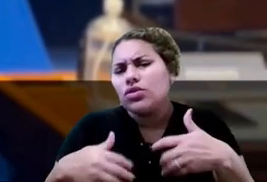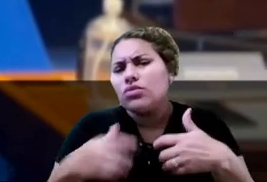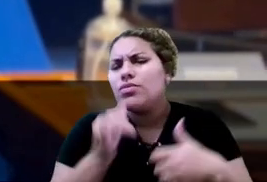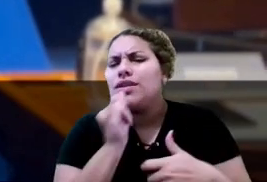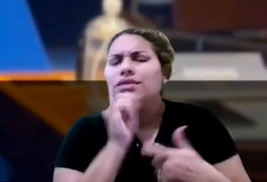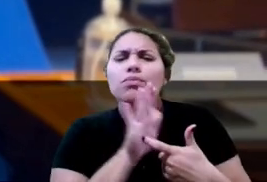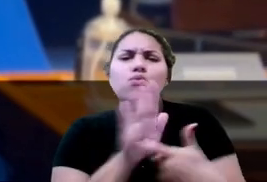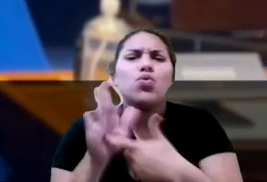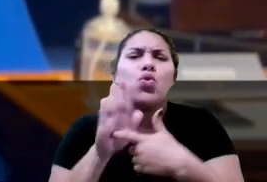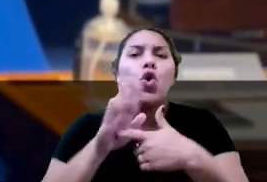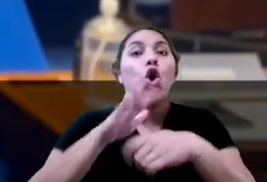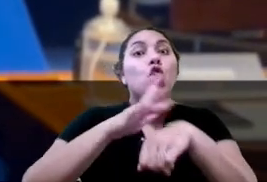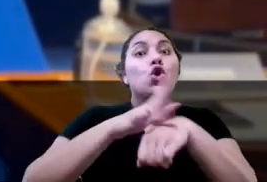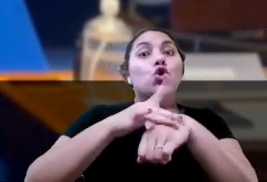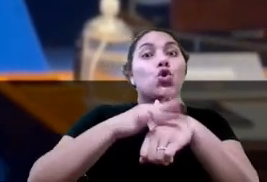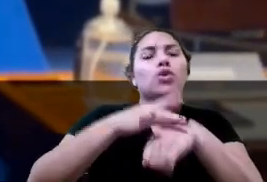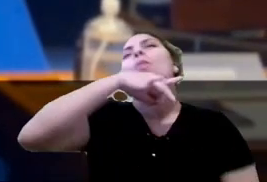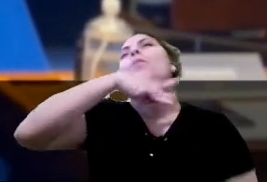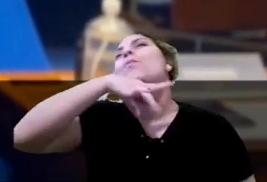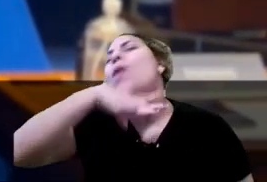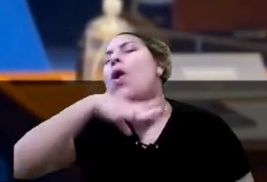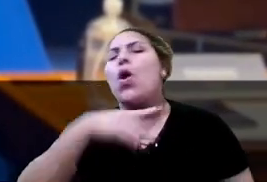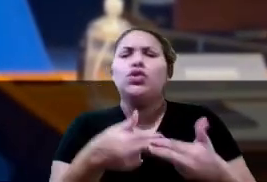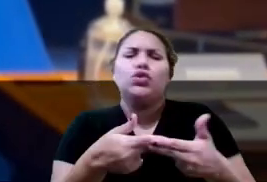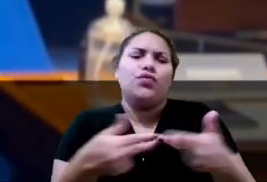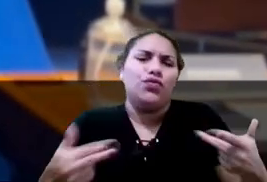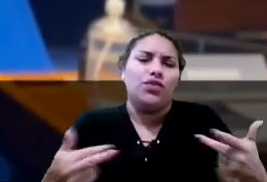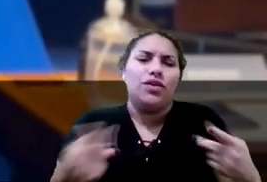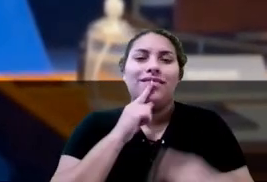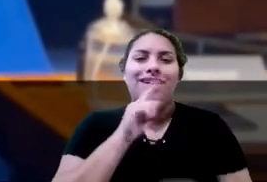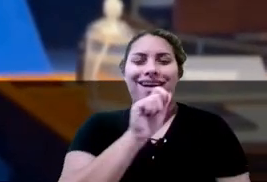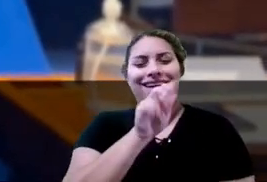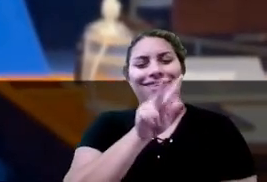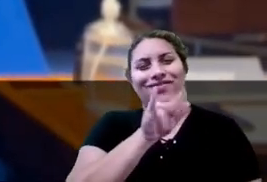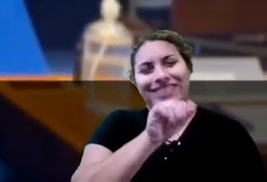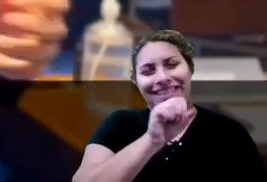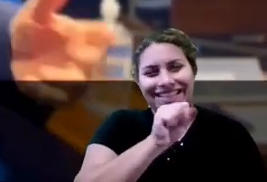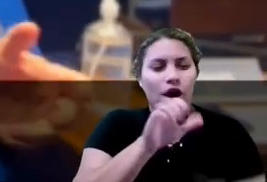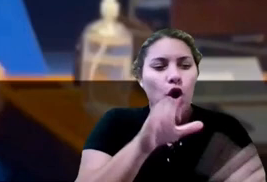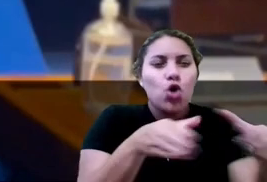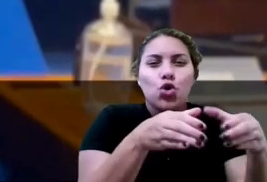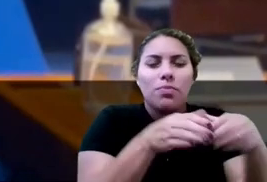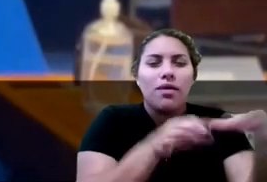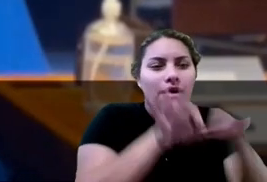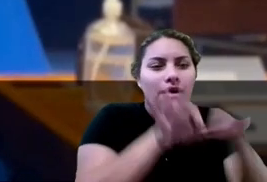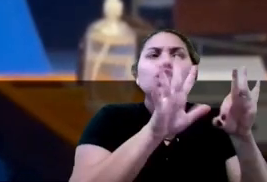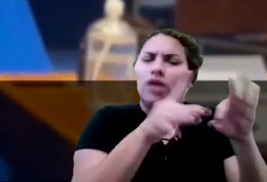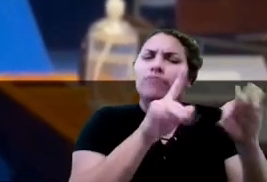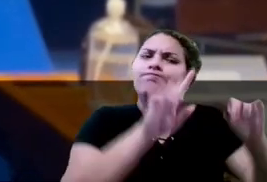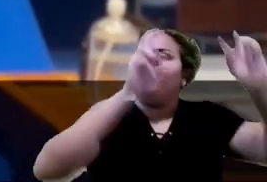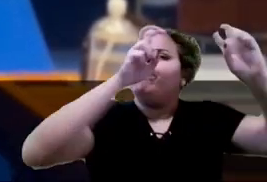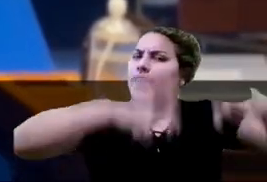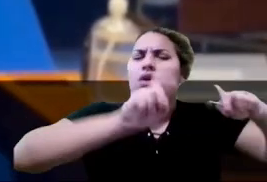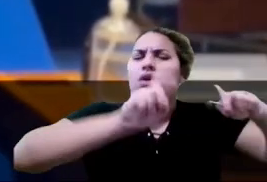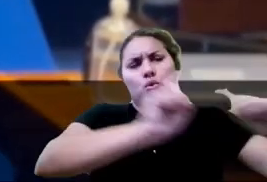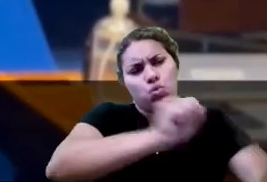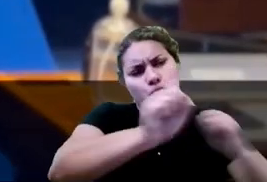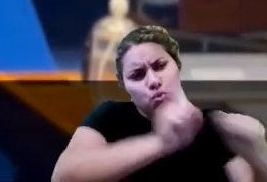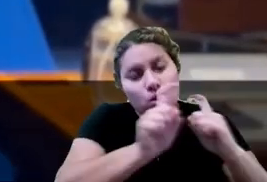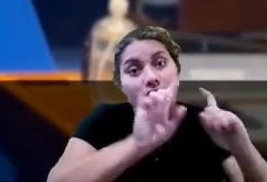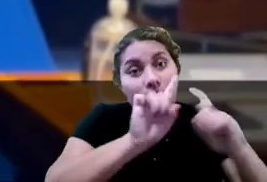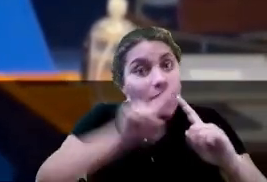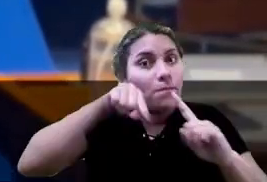in situ care, for example, metabolic disease, for example. We work together with Anvisa. We have a meeting with